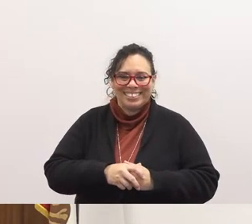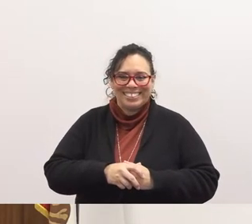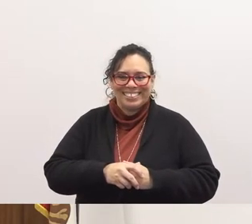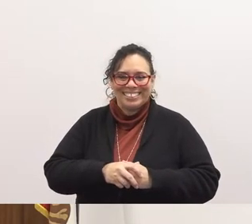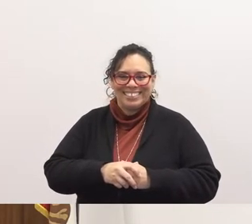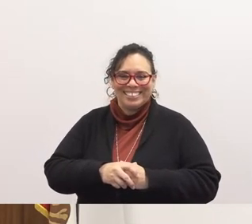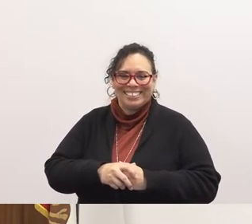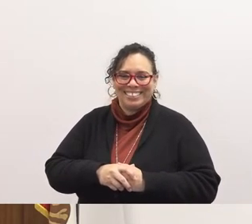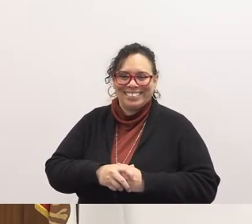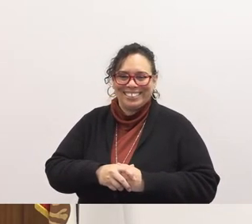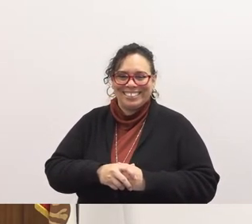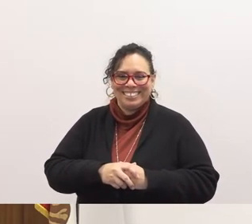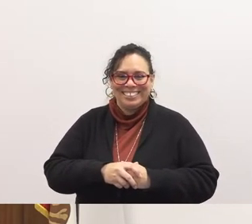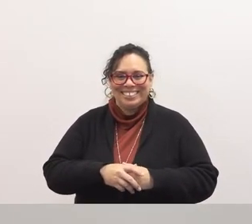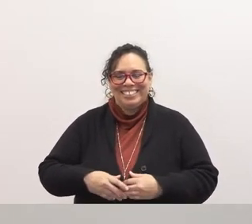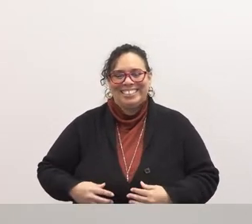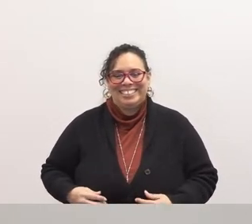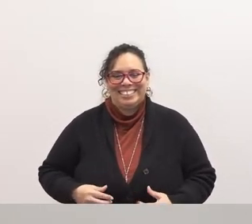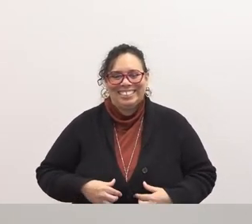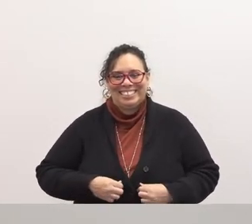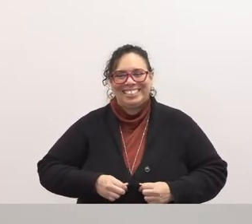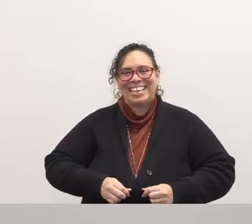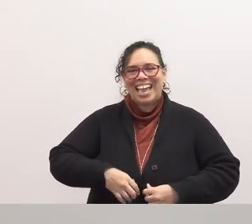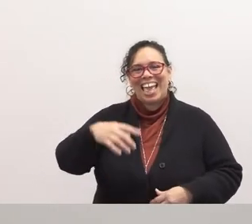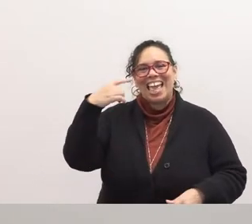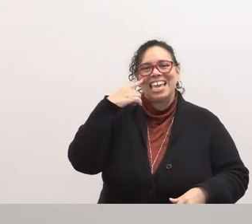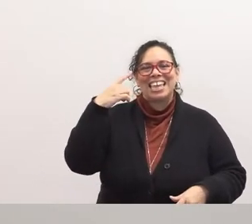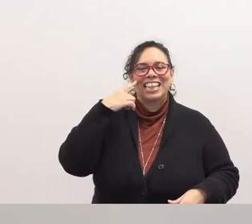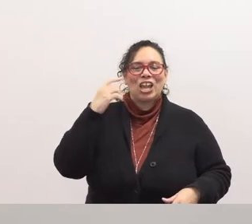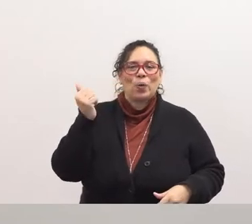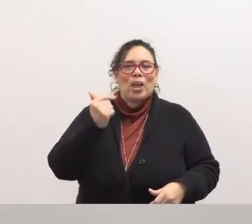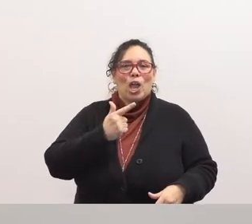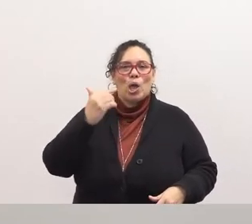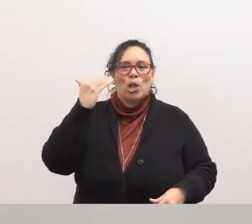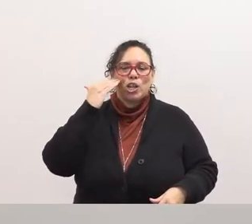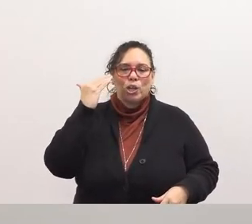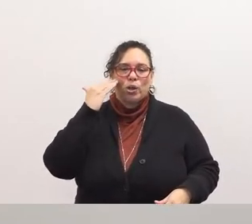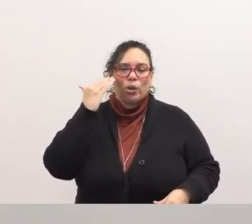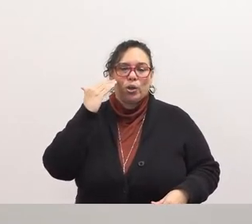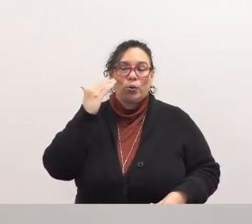Thank you. As I think we all know, we